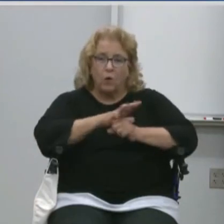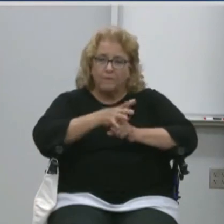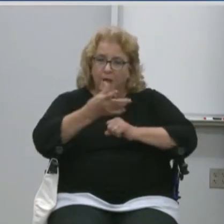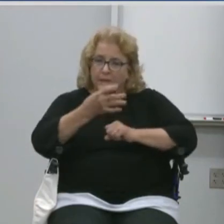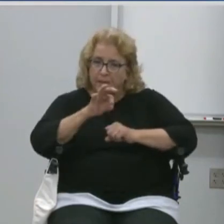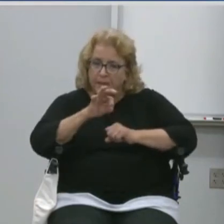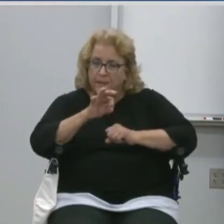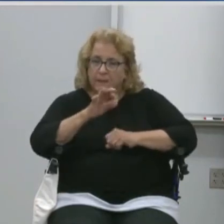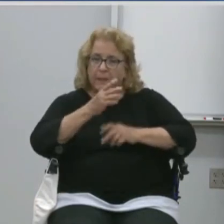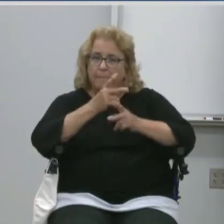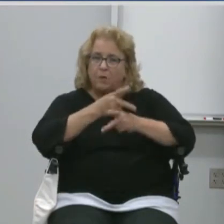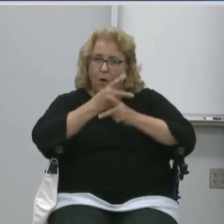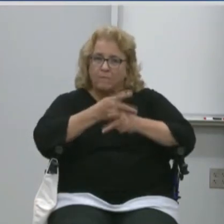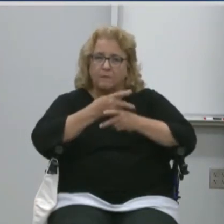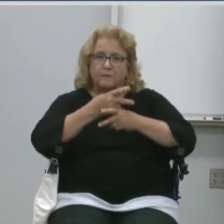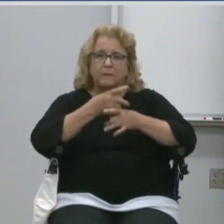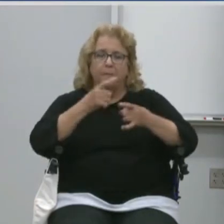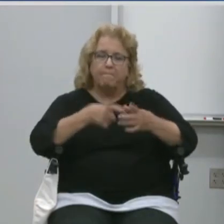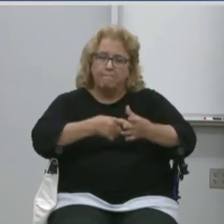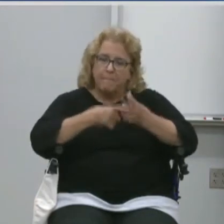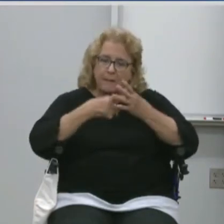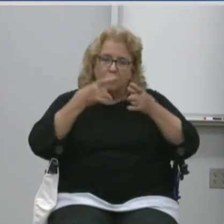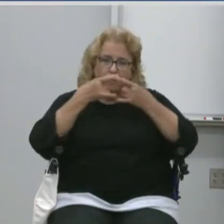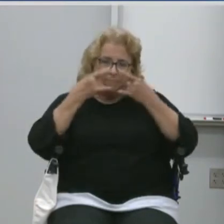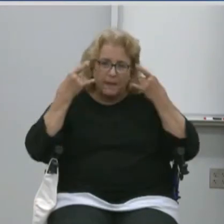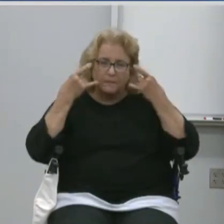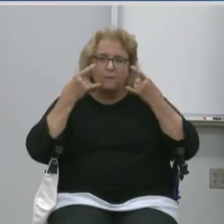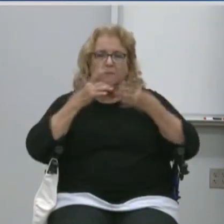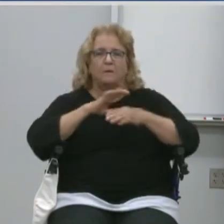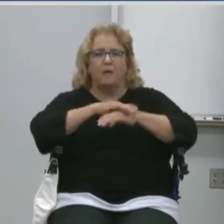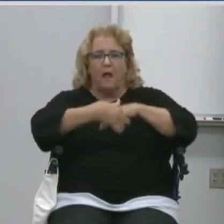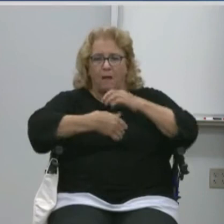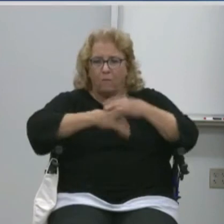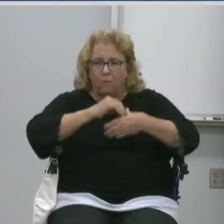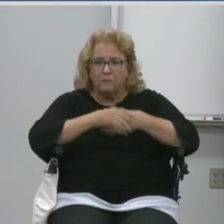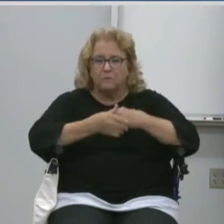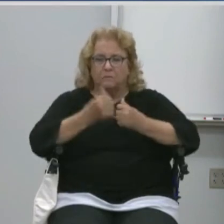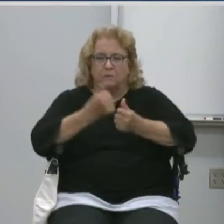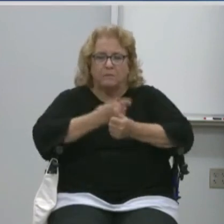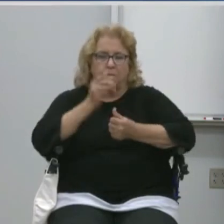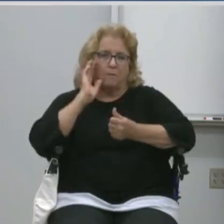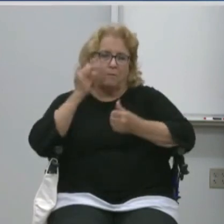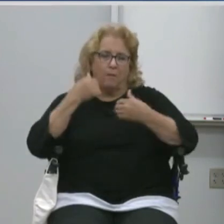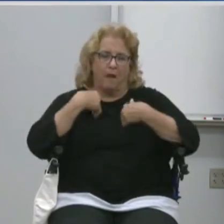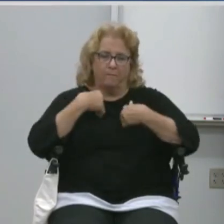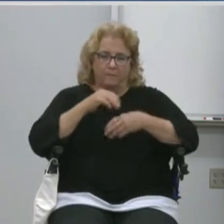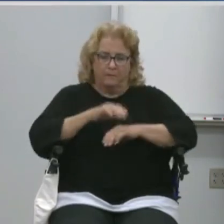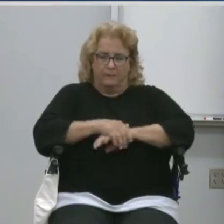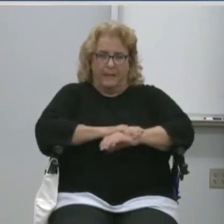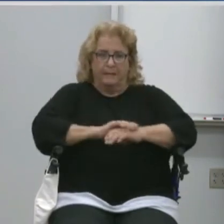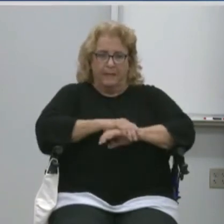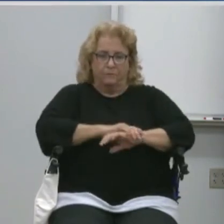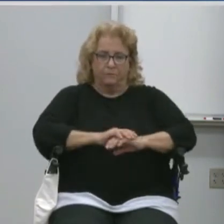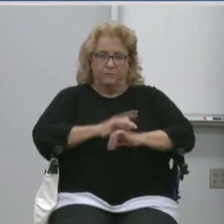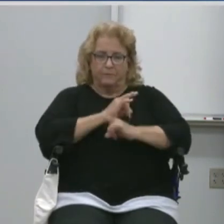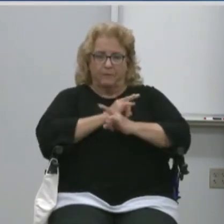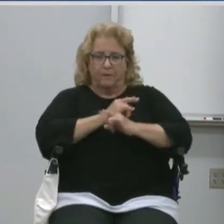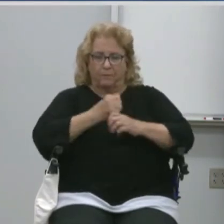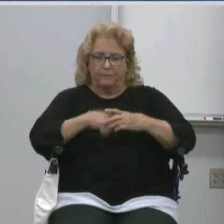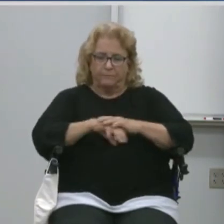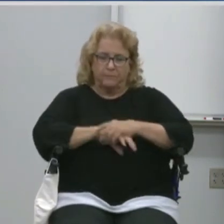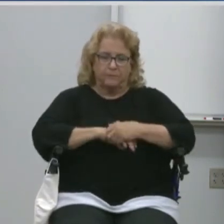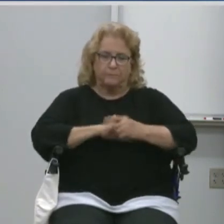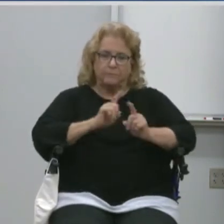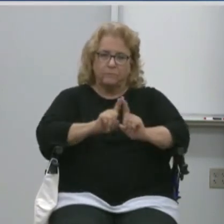coverings, hand washing. Everyone will be issued the hand sanitizer. Also,